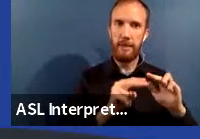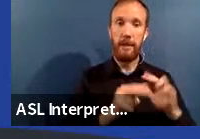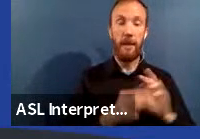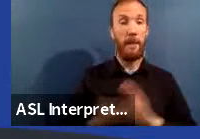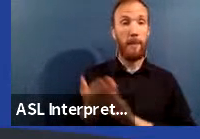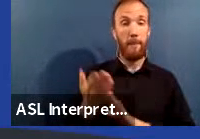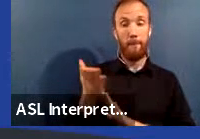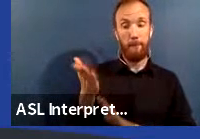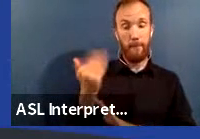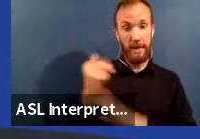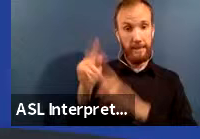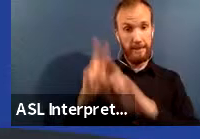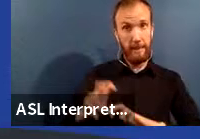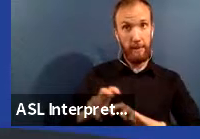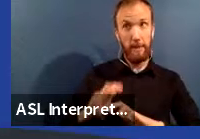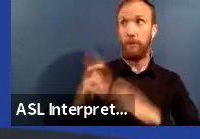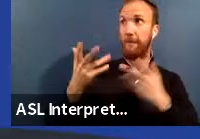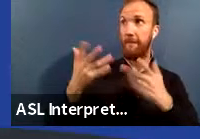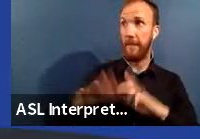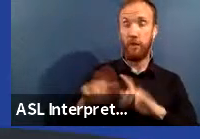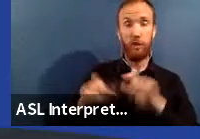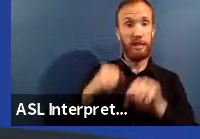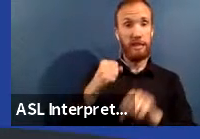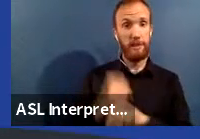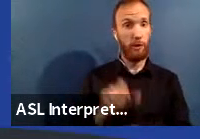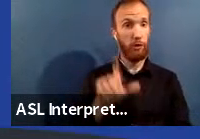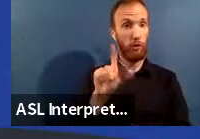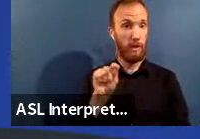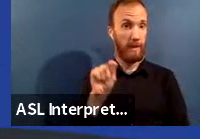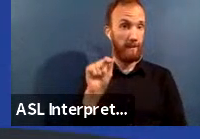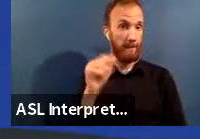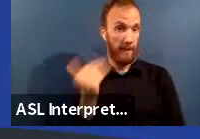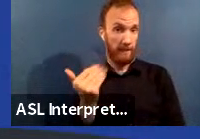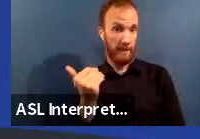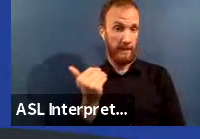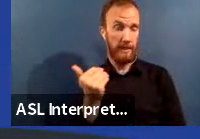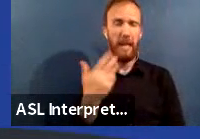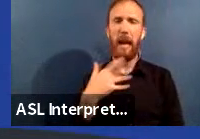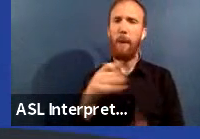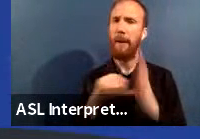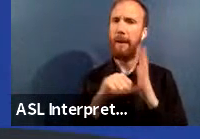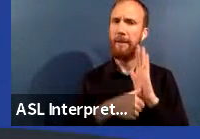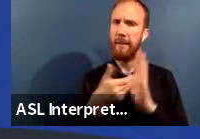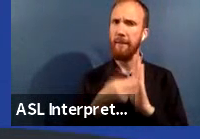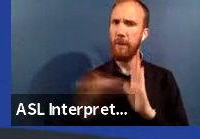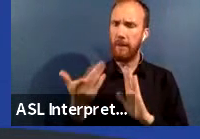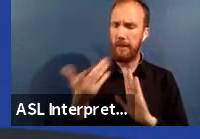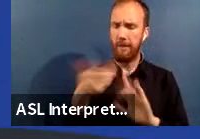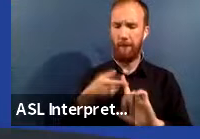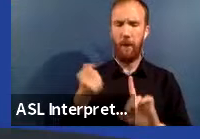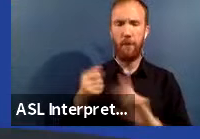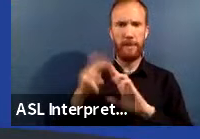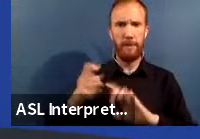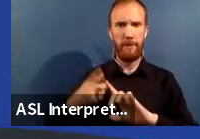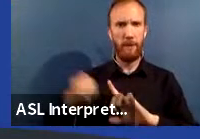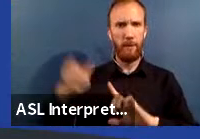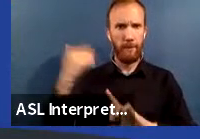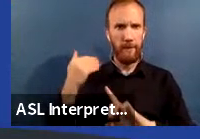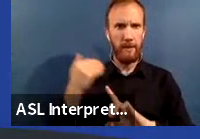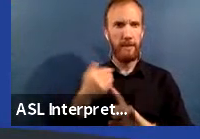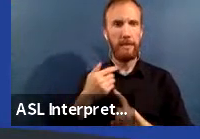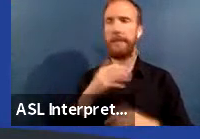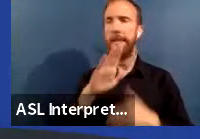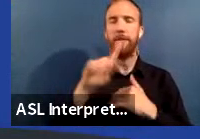completed in 2015. I'd like to make a few notes and highlights of the facility condition assessments. These are visual